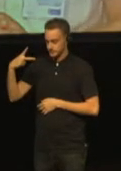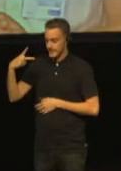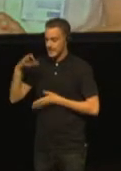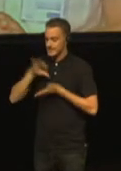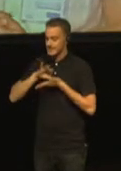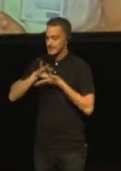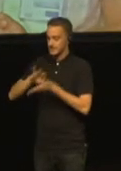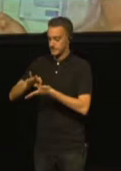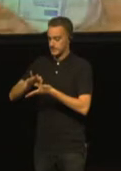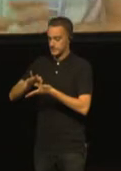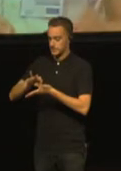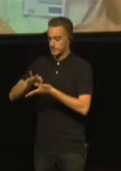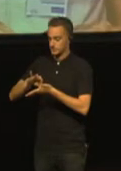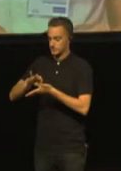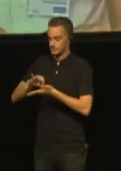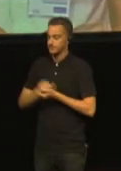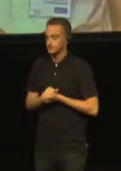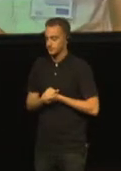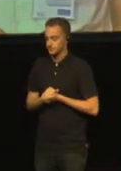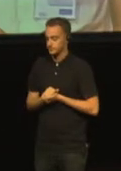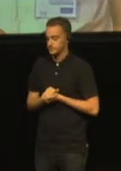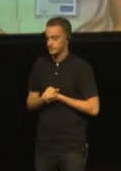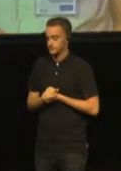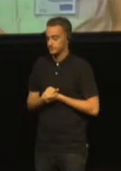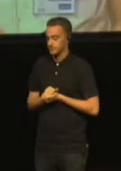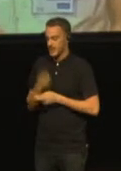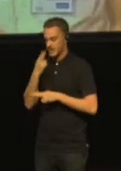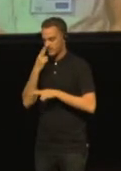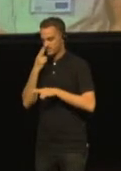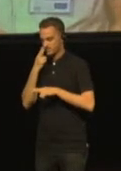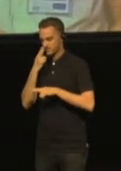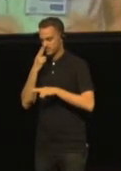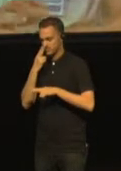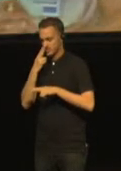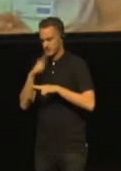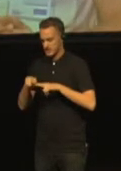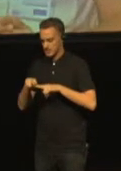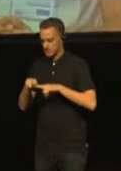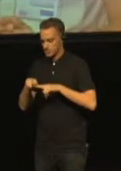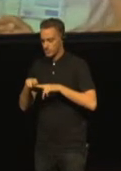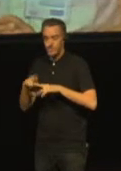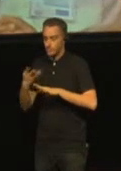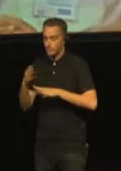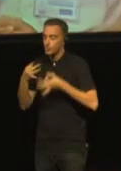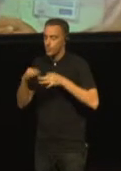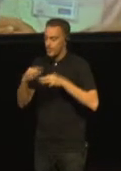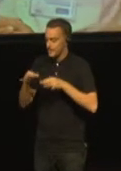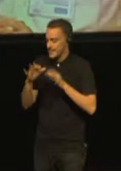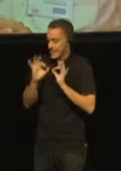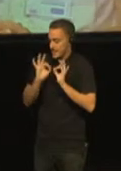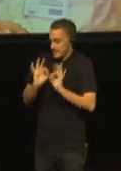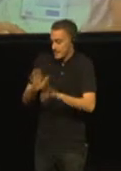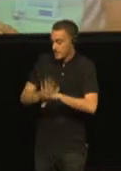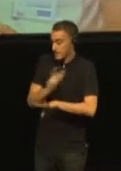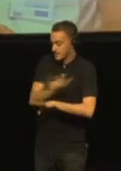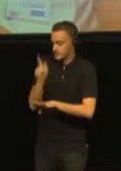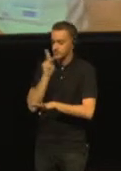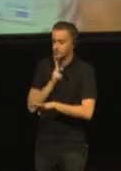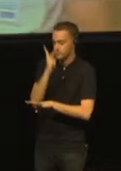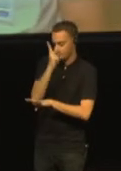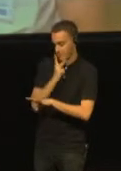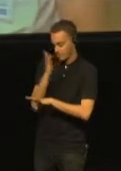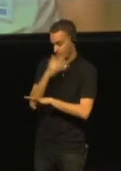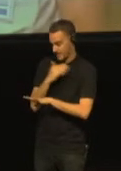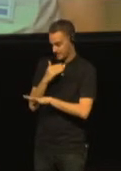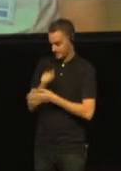are rarely deafblind specific. They do not take into account issues with communication, mobility, and access